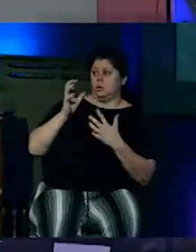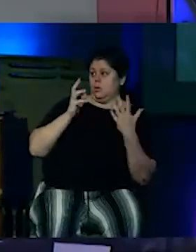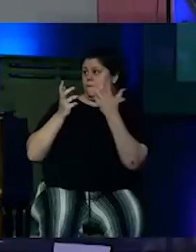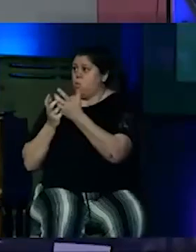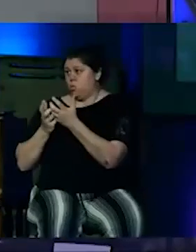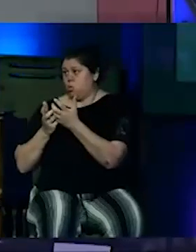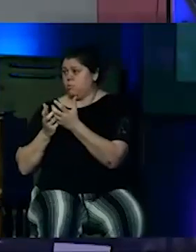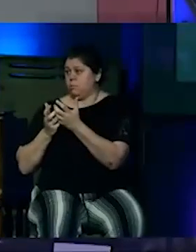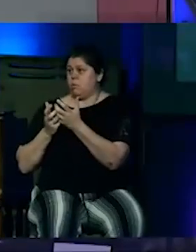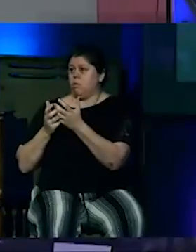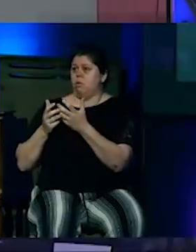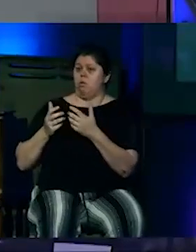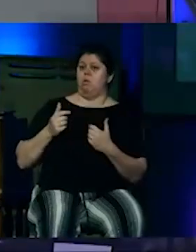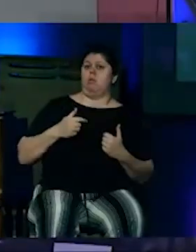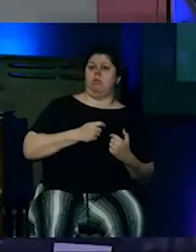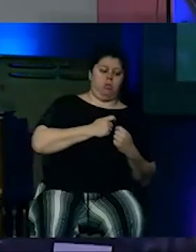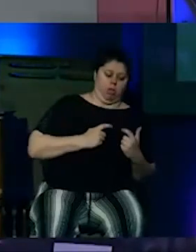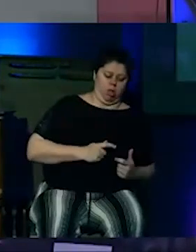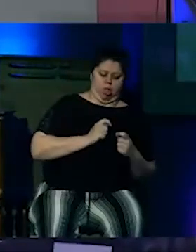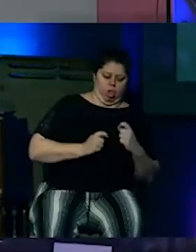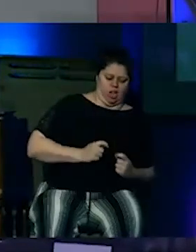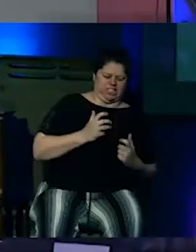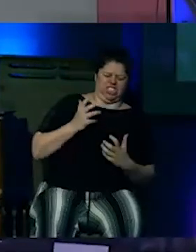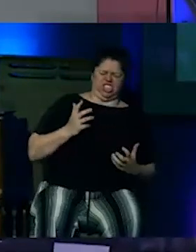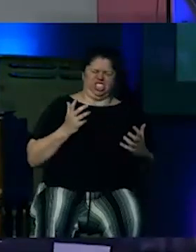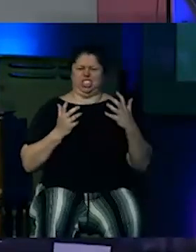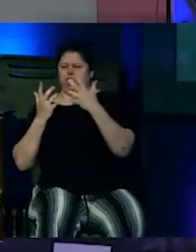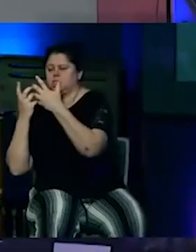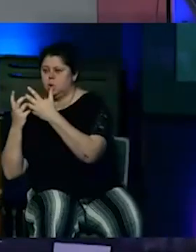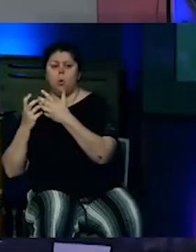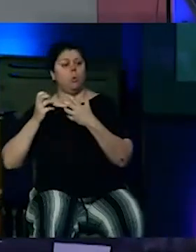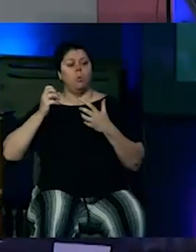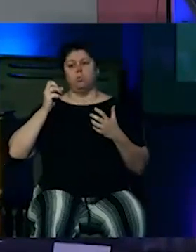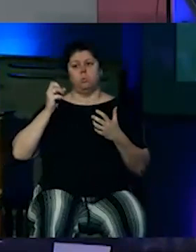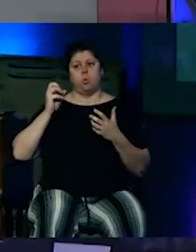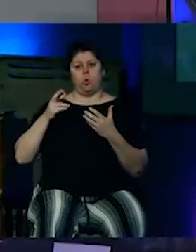a choice. Cut off the parts of yourself to stay, or cut yourself off from them.